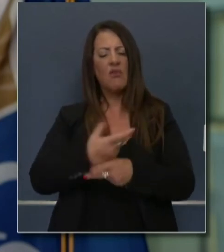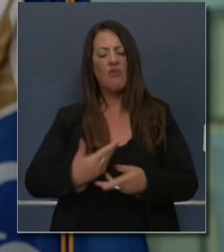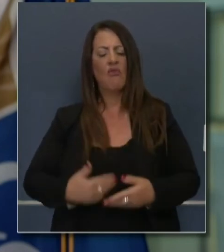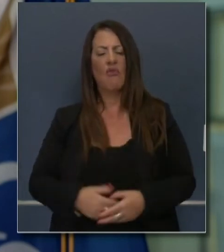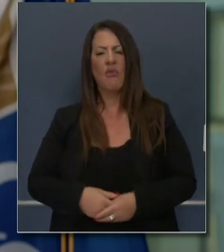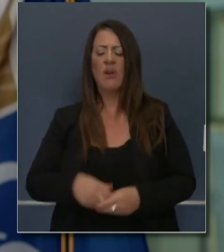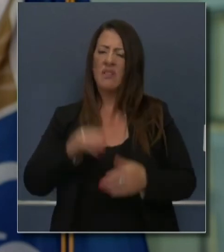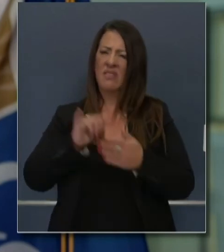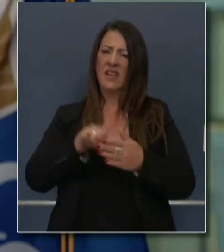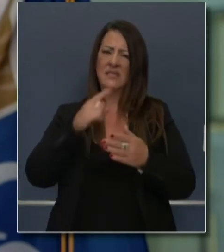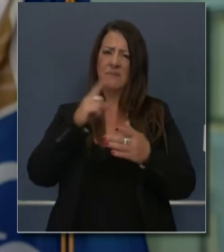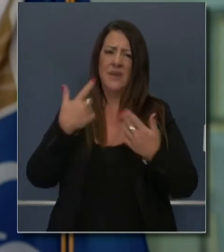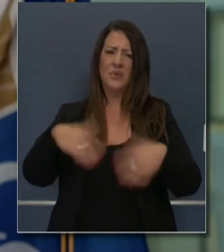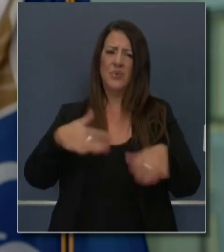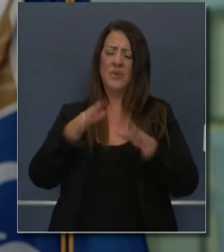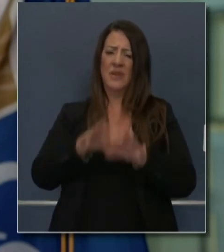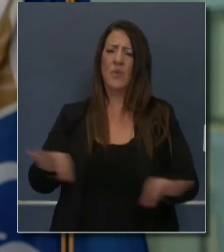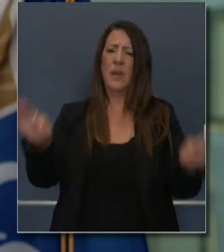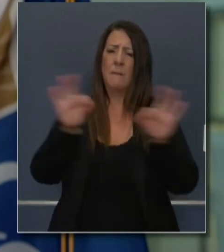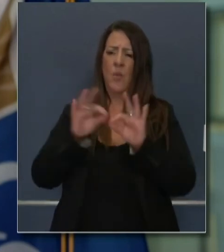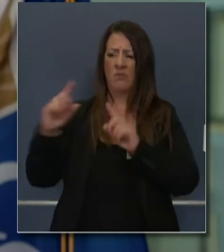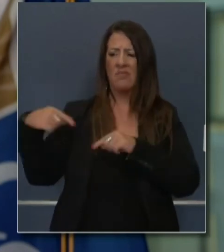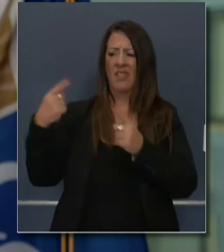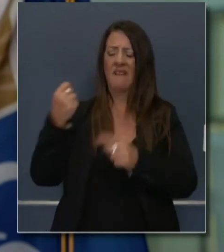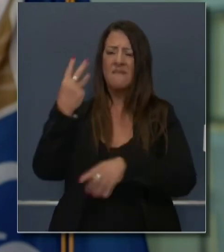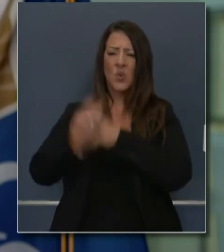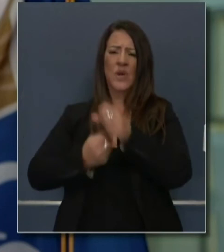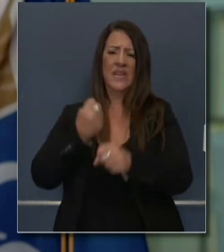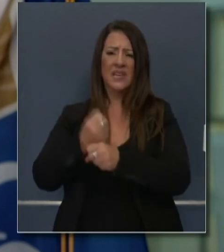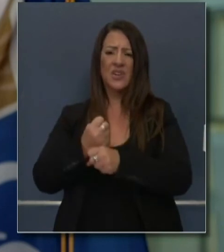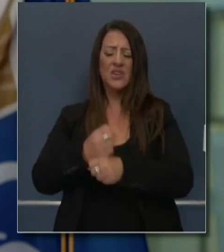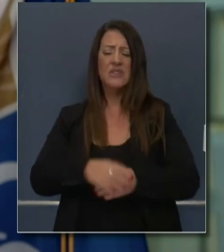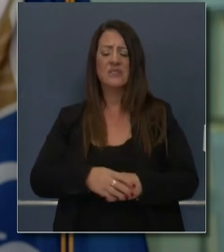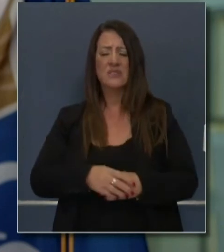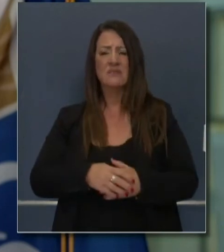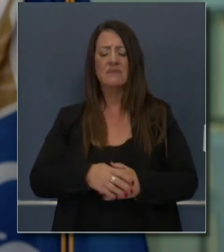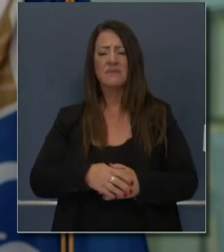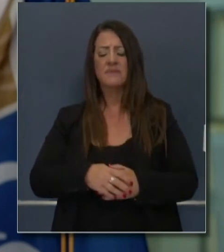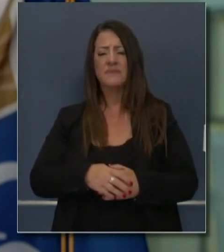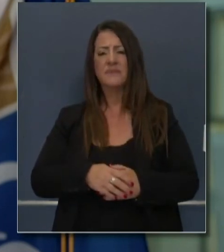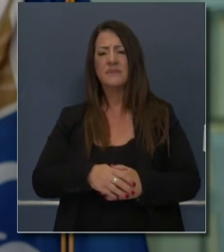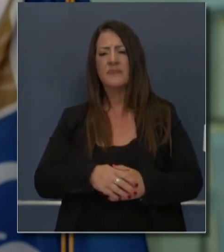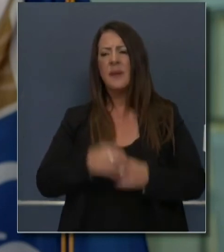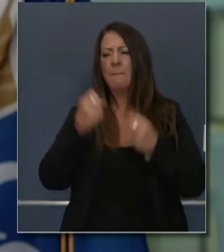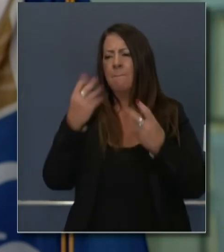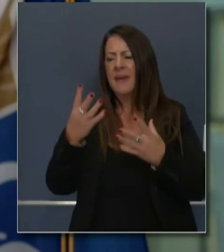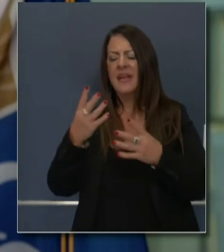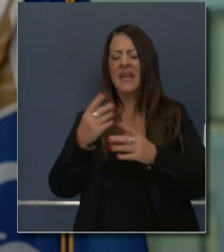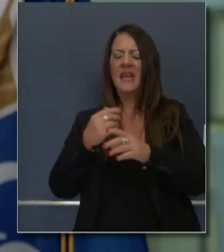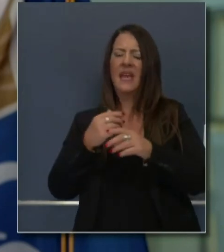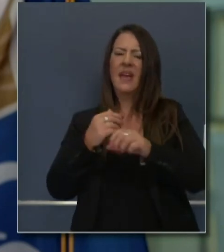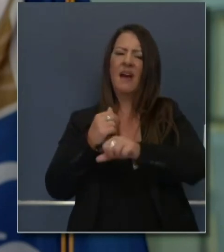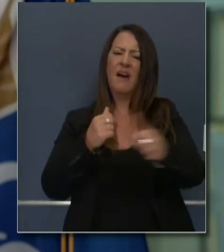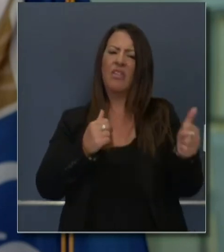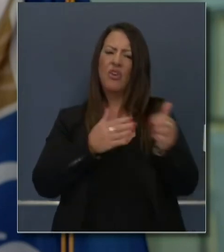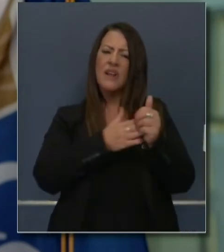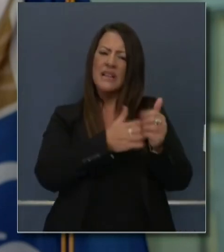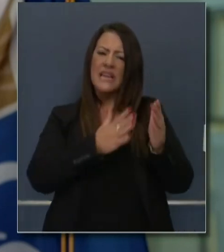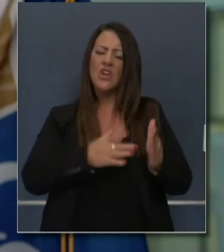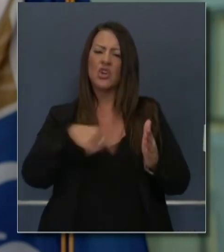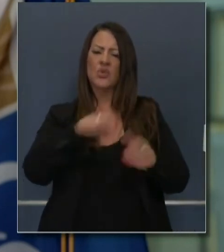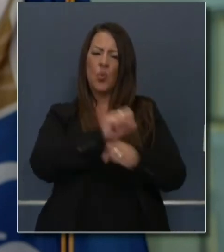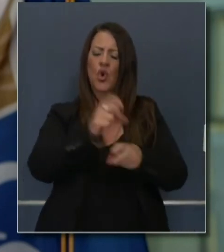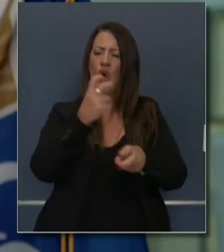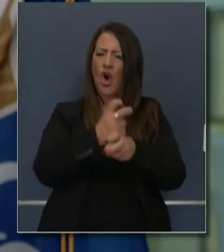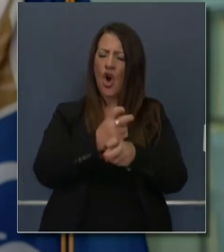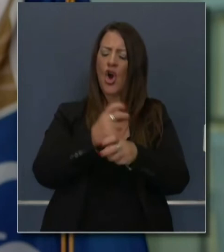significant in the last few years because of great work Peter Lee and others have done on our exchange. We want to build on